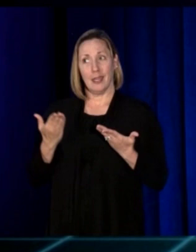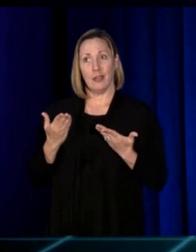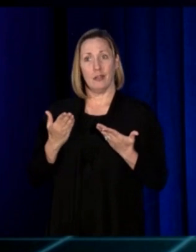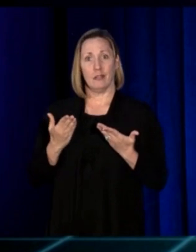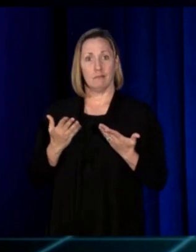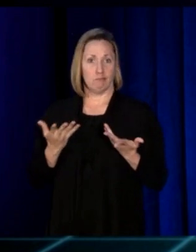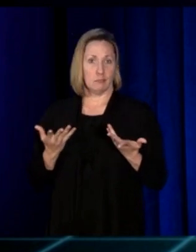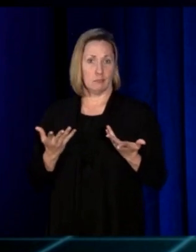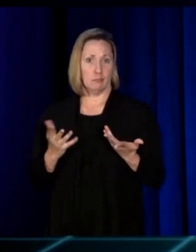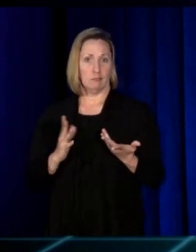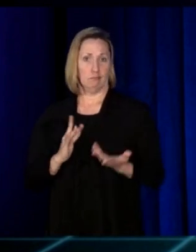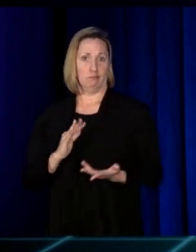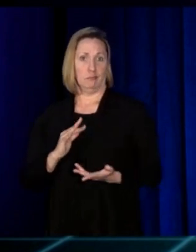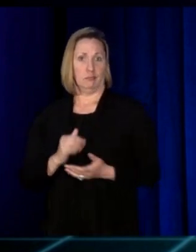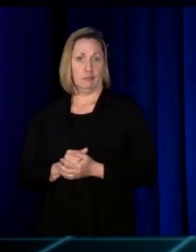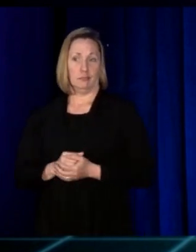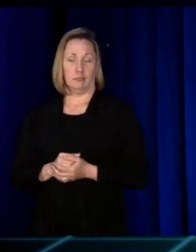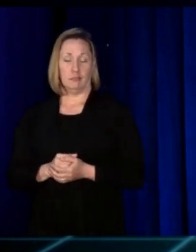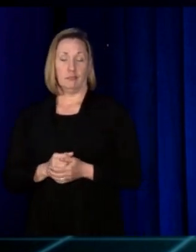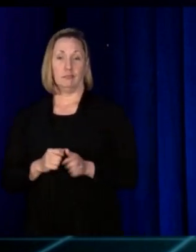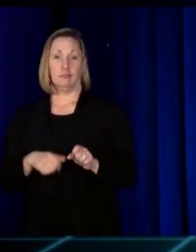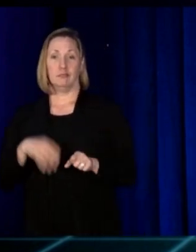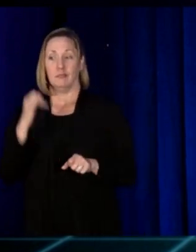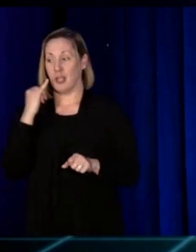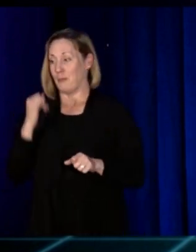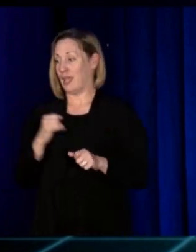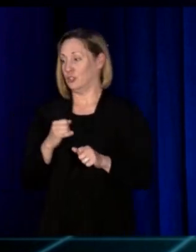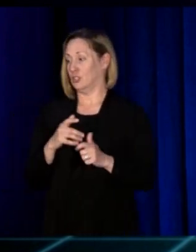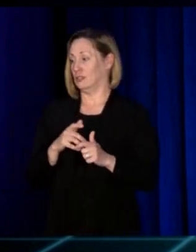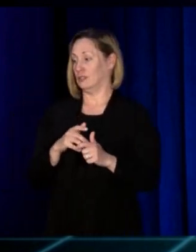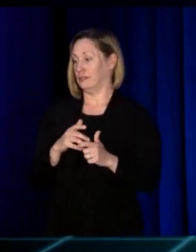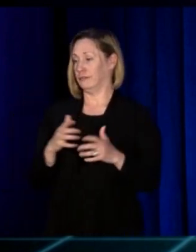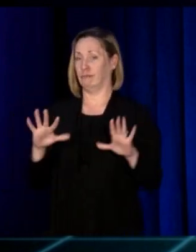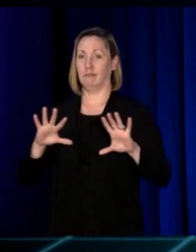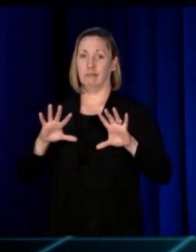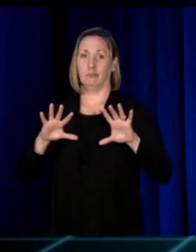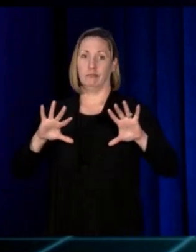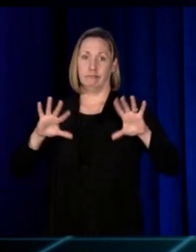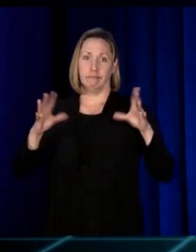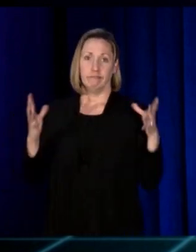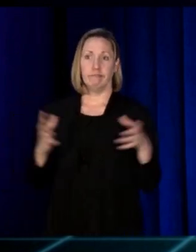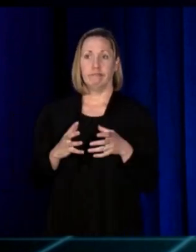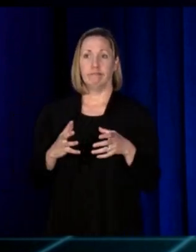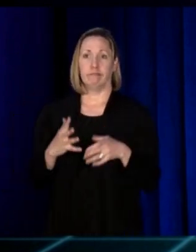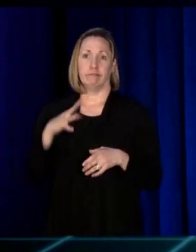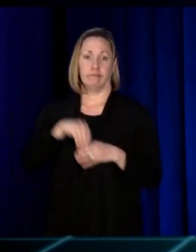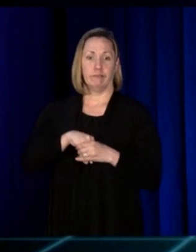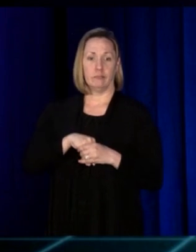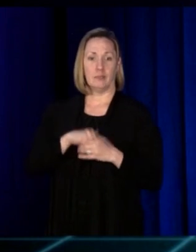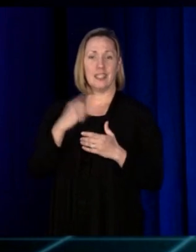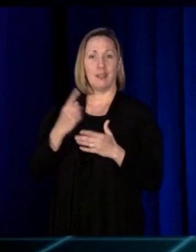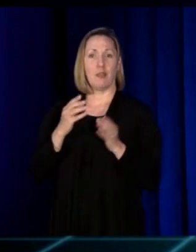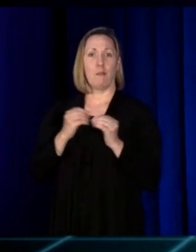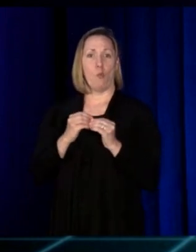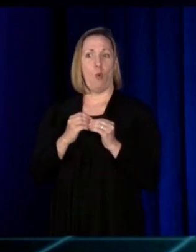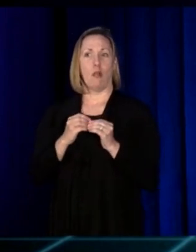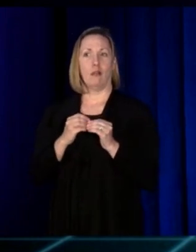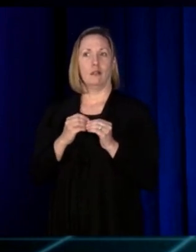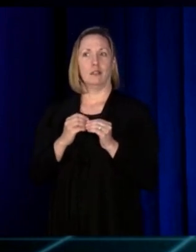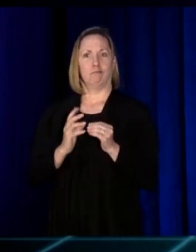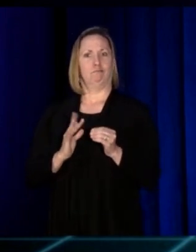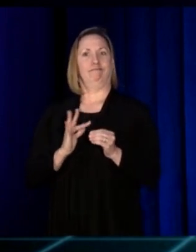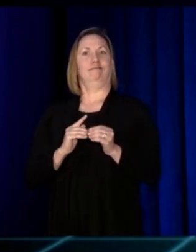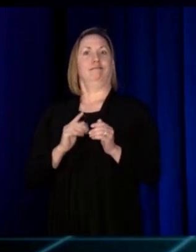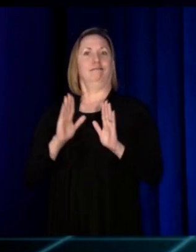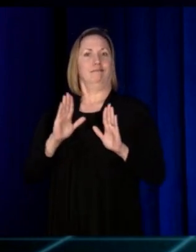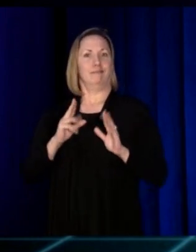cool. And you could imagine wrapping this up into something even more reusable. Let's actually